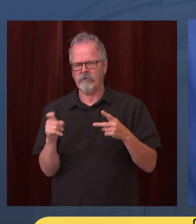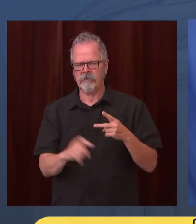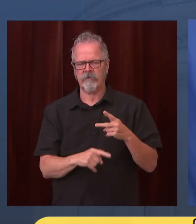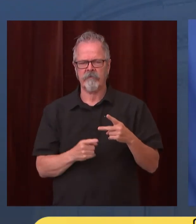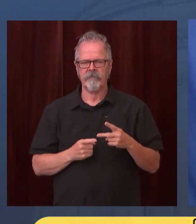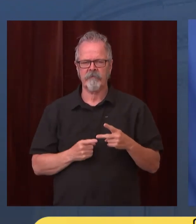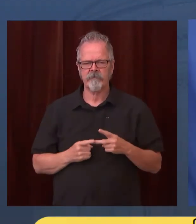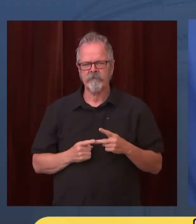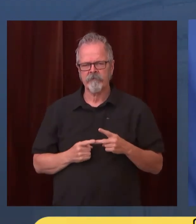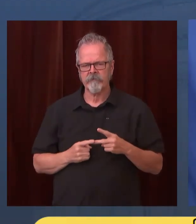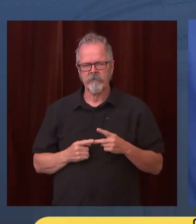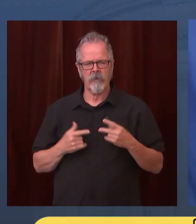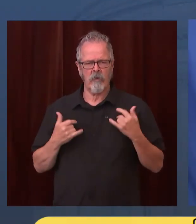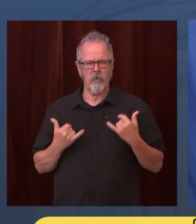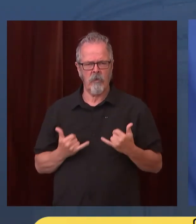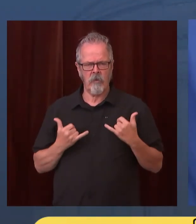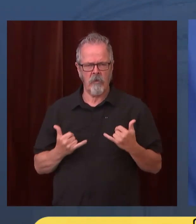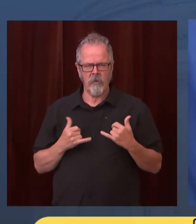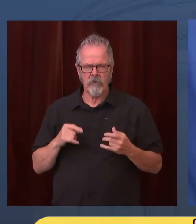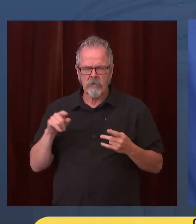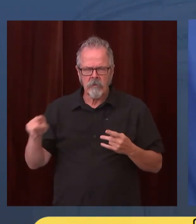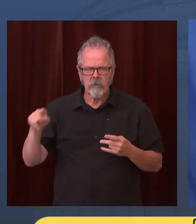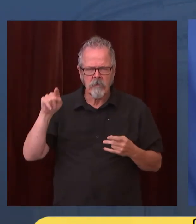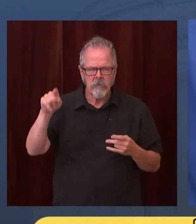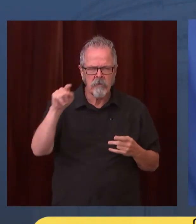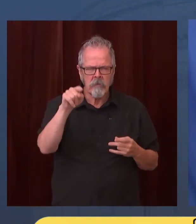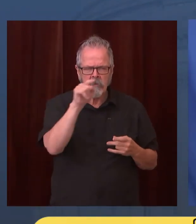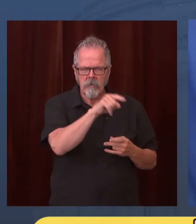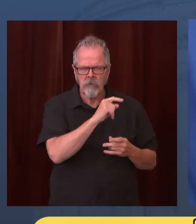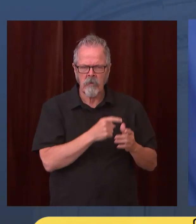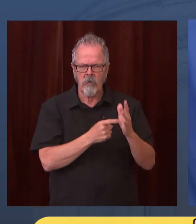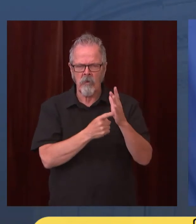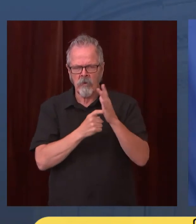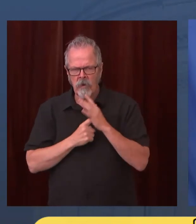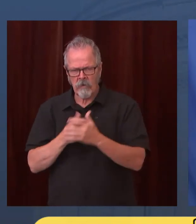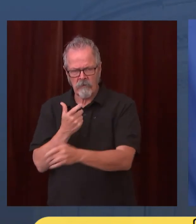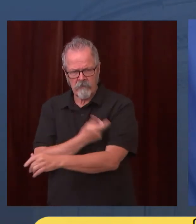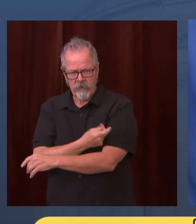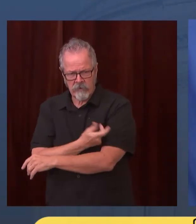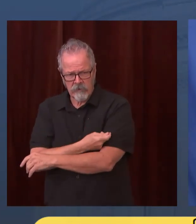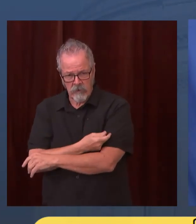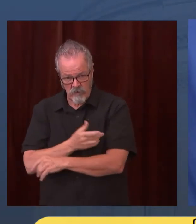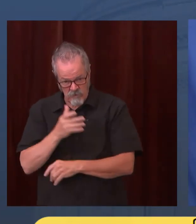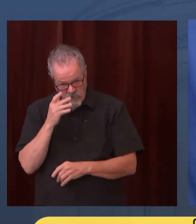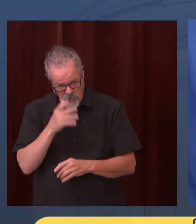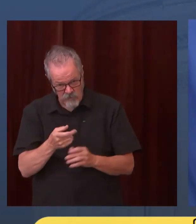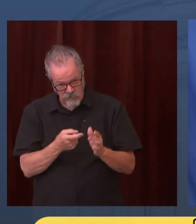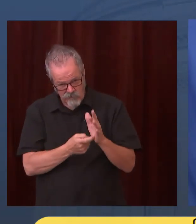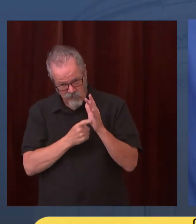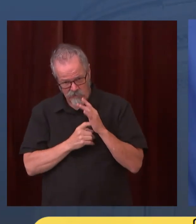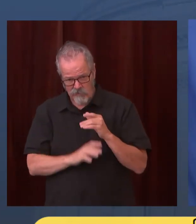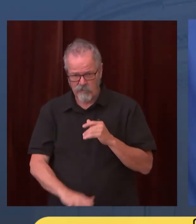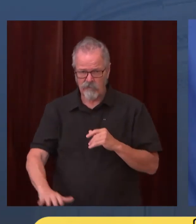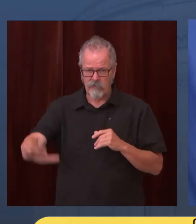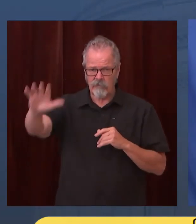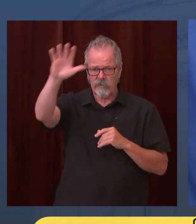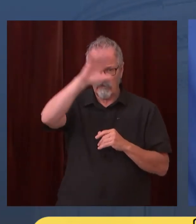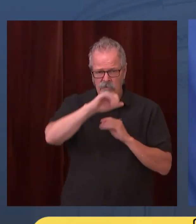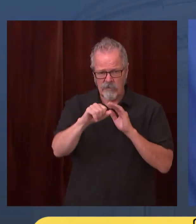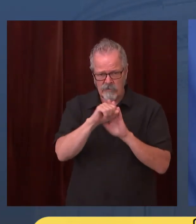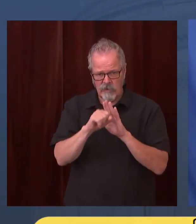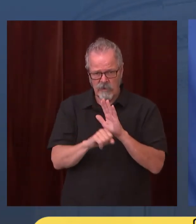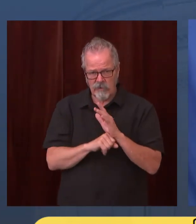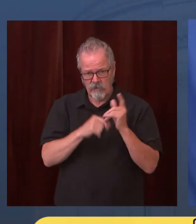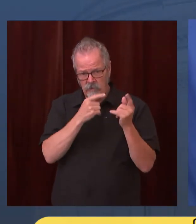statewide? Well, we would take that action when we thought it made sense, where we had a mechanism for effectuating